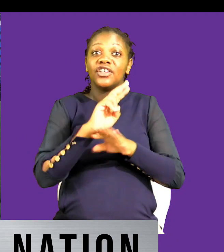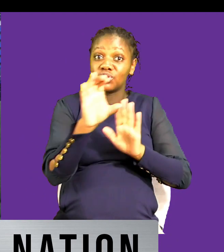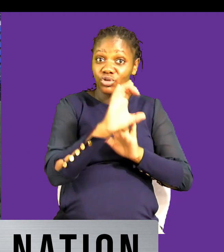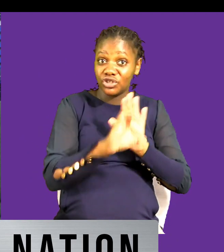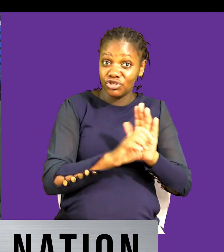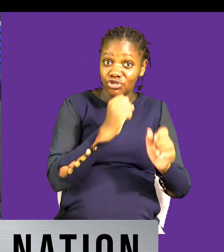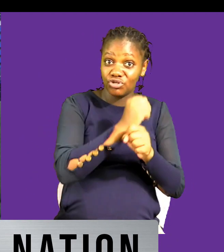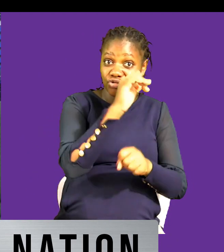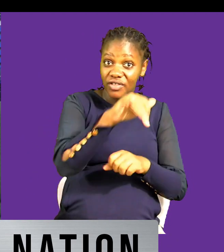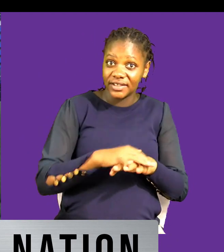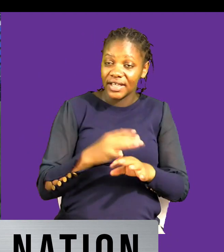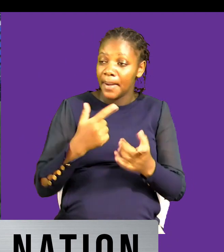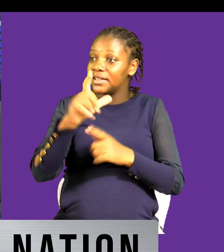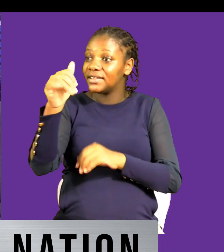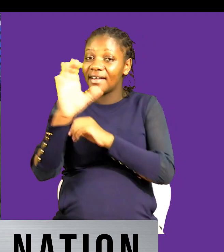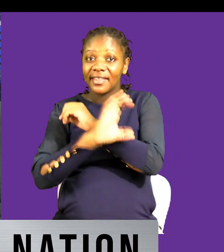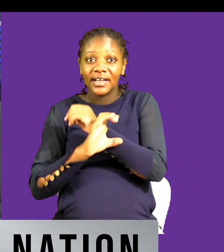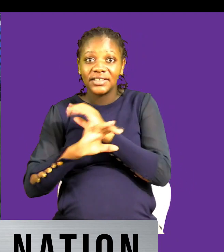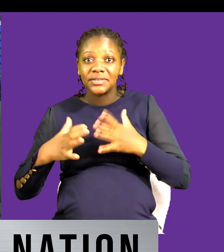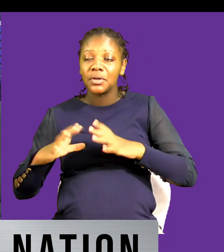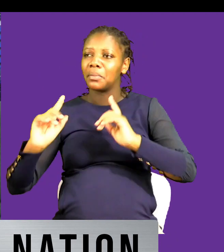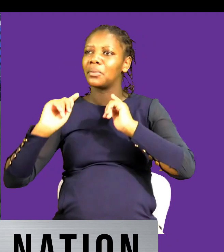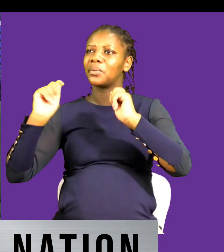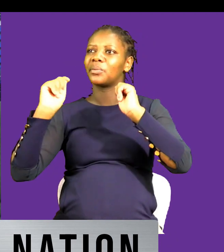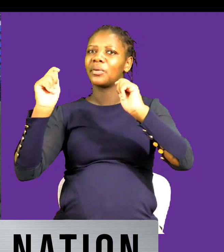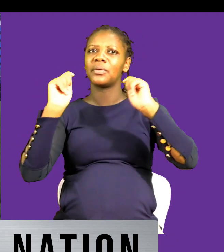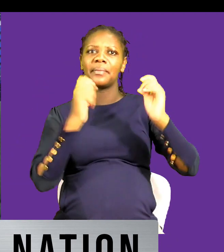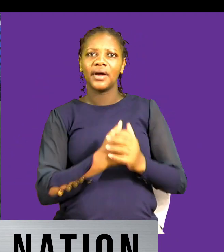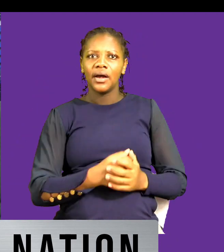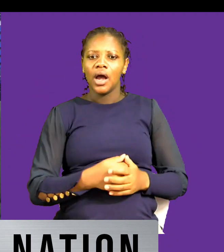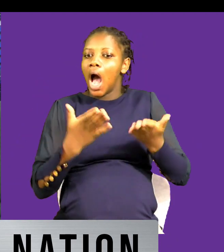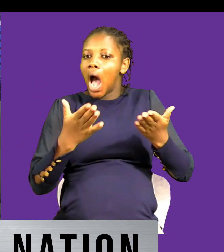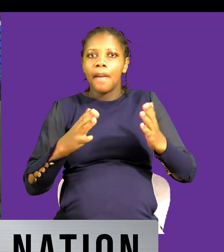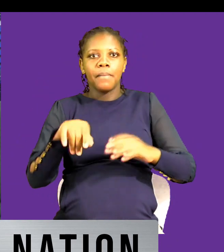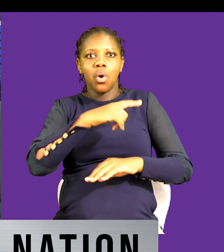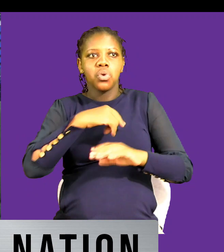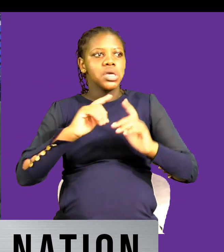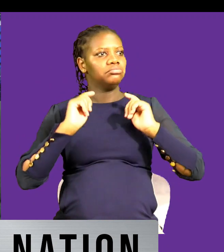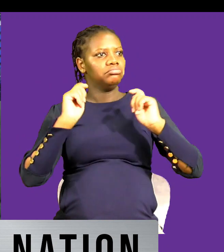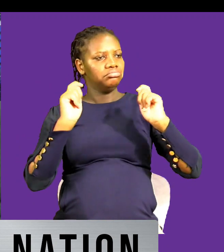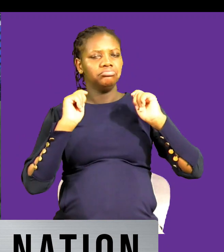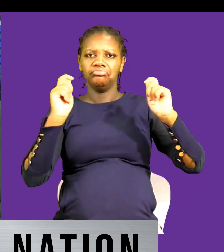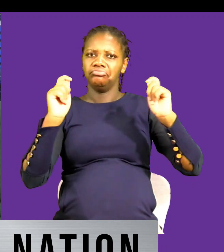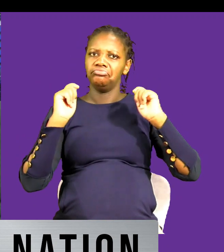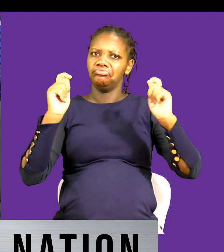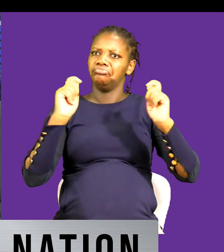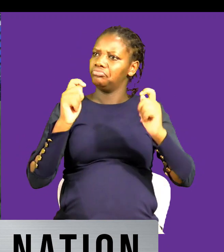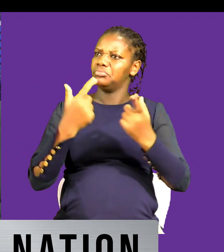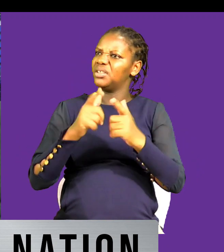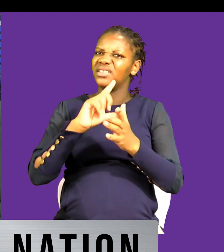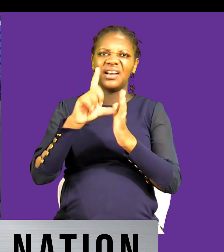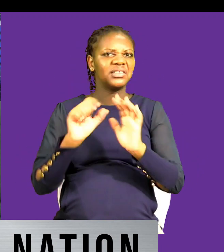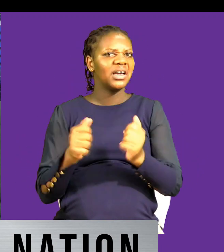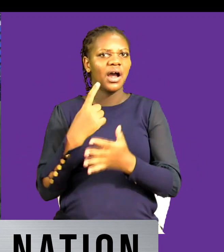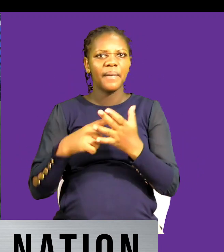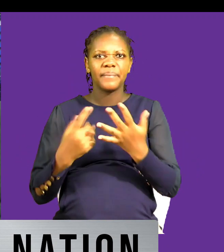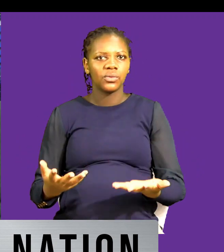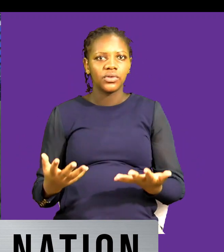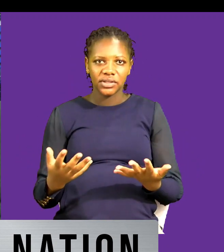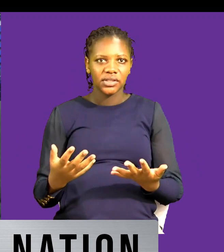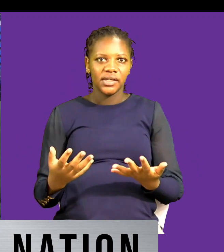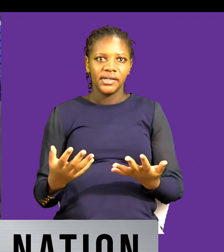they've had to go to the streets. Even here, we've gone to the streets, maandamanos. Right. But then the maandamanos have